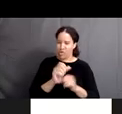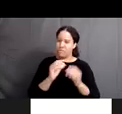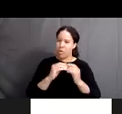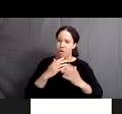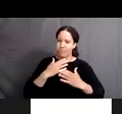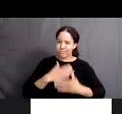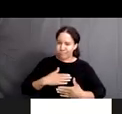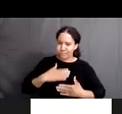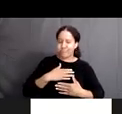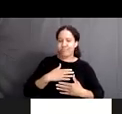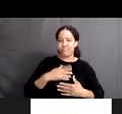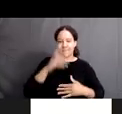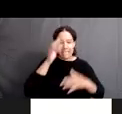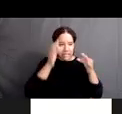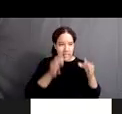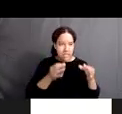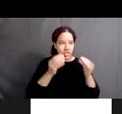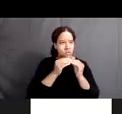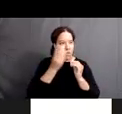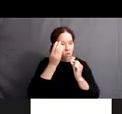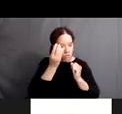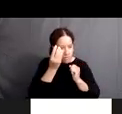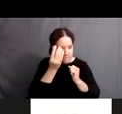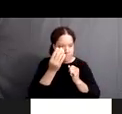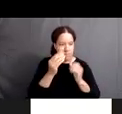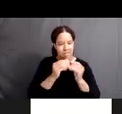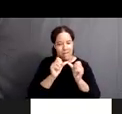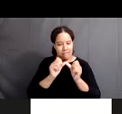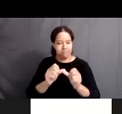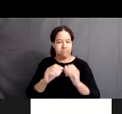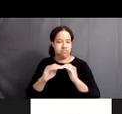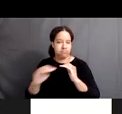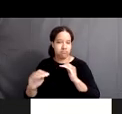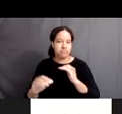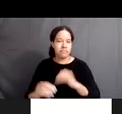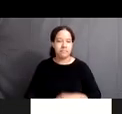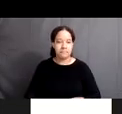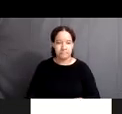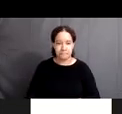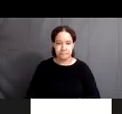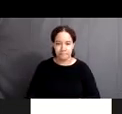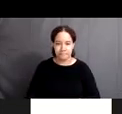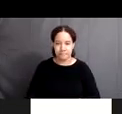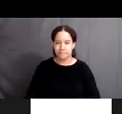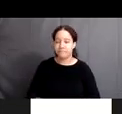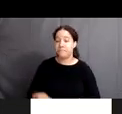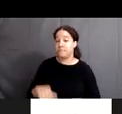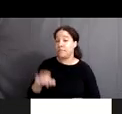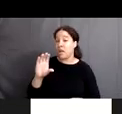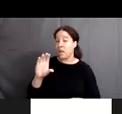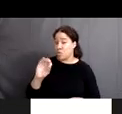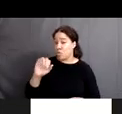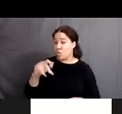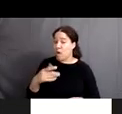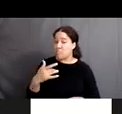stronger, they're more thoughtful, and they're more enduring. So the other thing that you may have seen on one of the slides is that cooperatives tend to be more